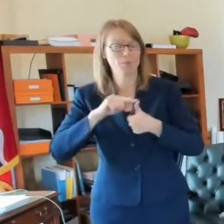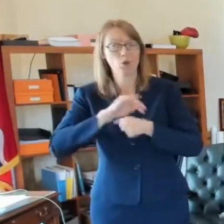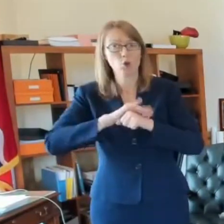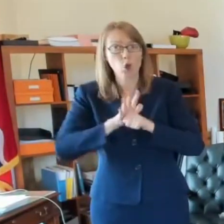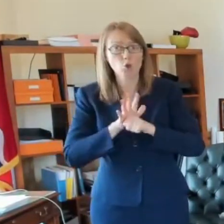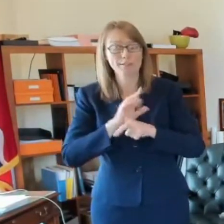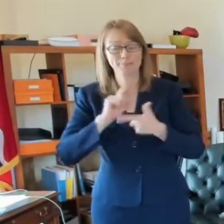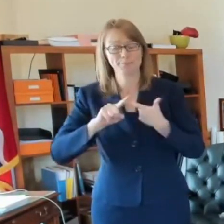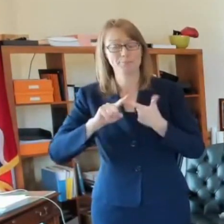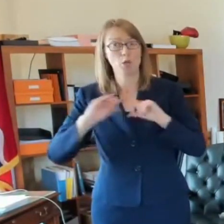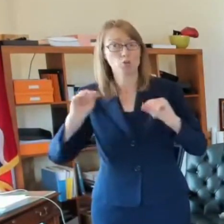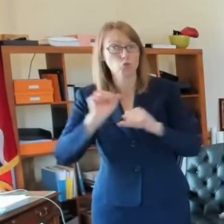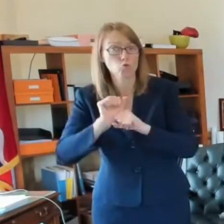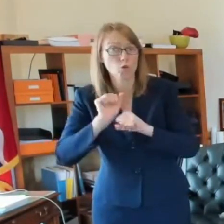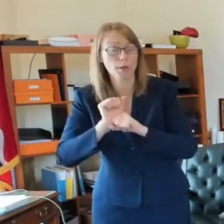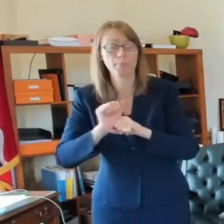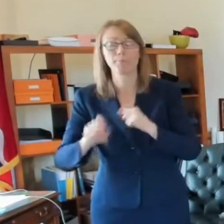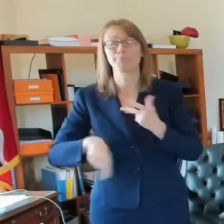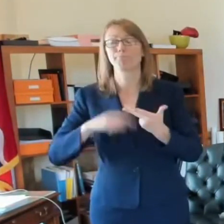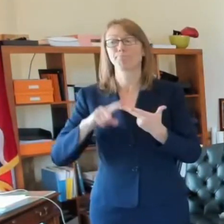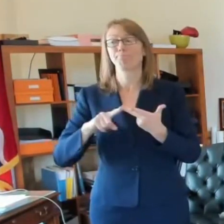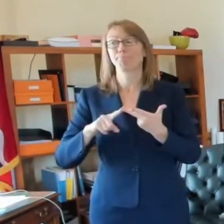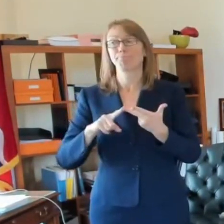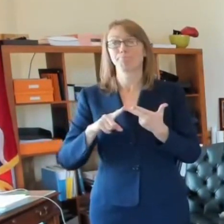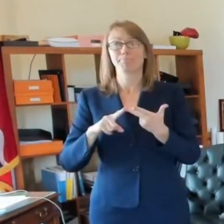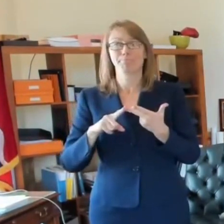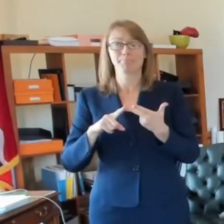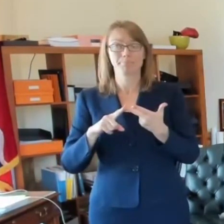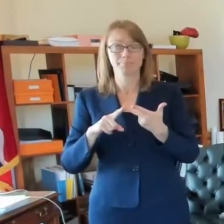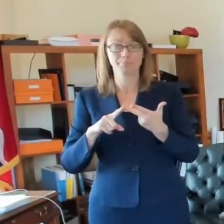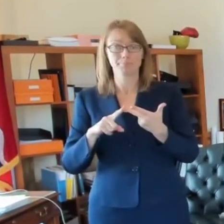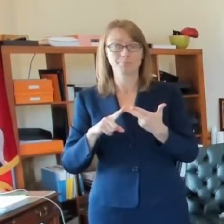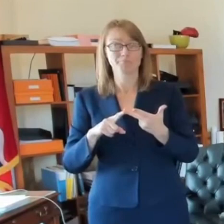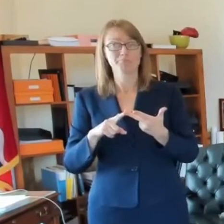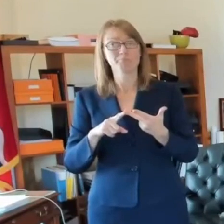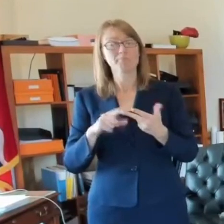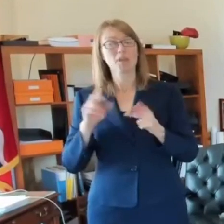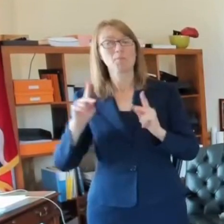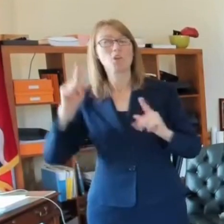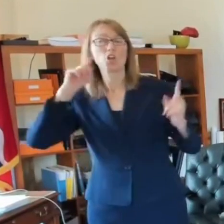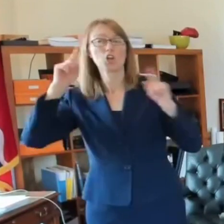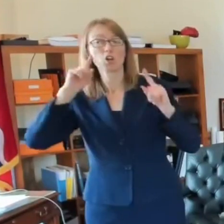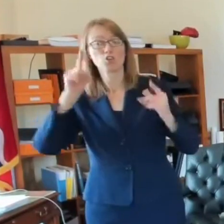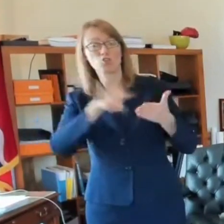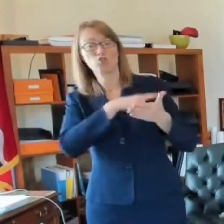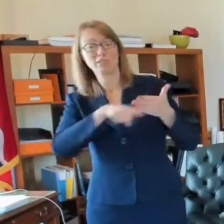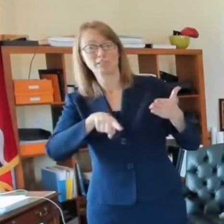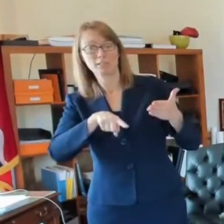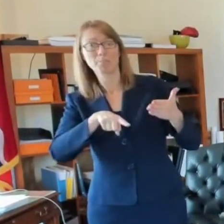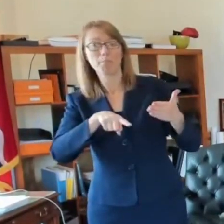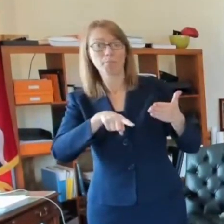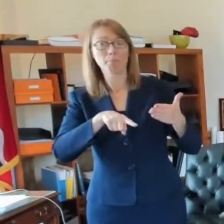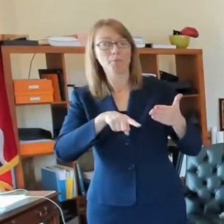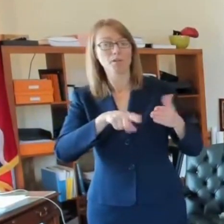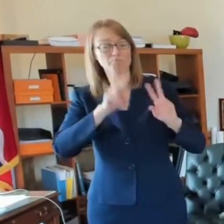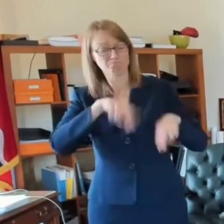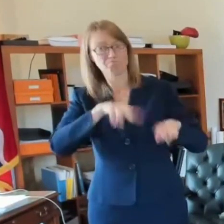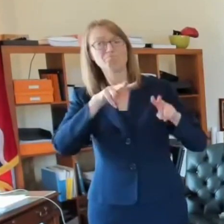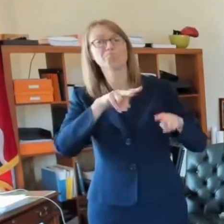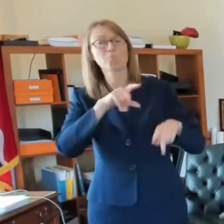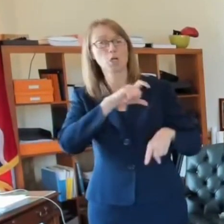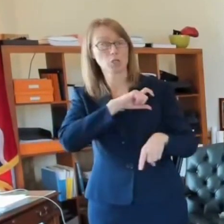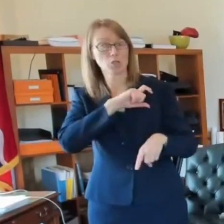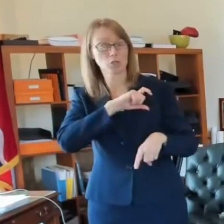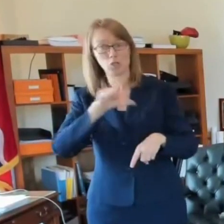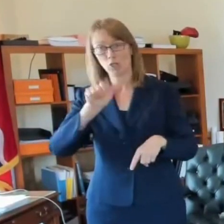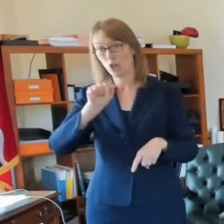of it. We also see a lot of criticism and disrespect of law enforcement.